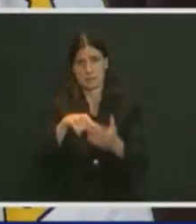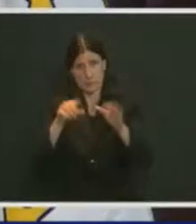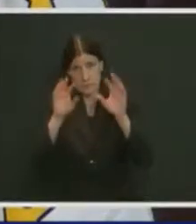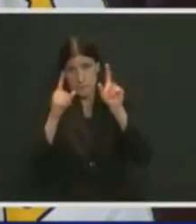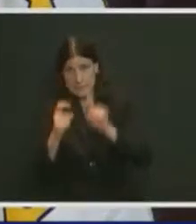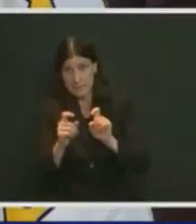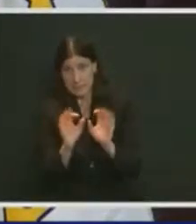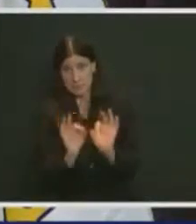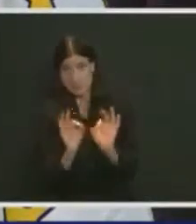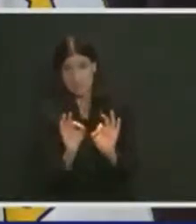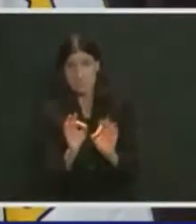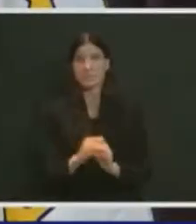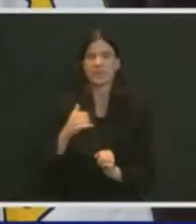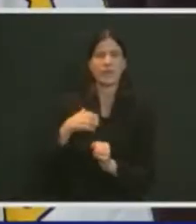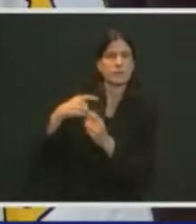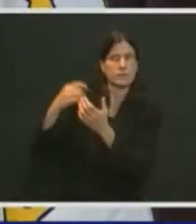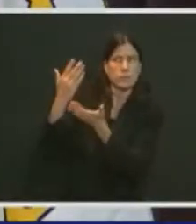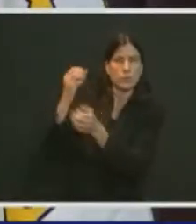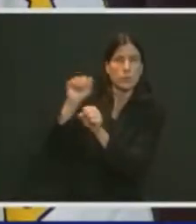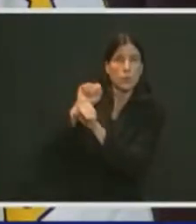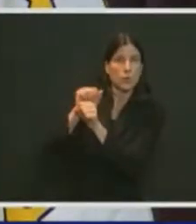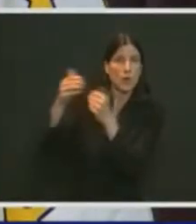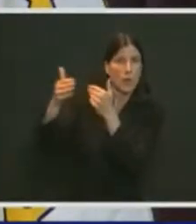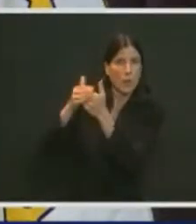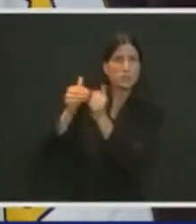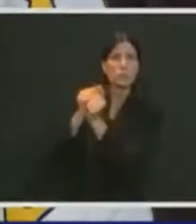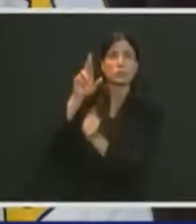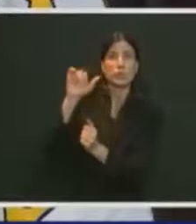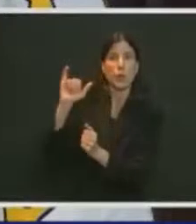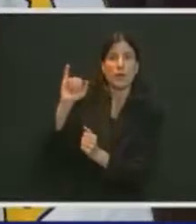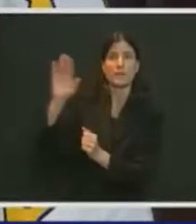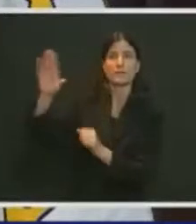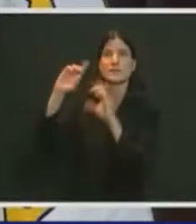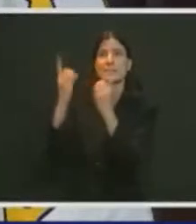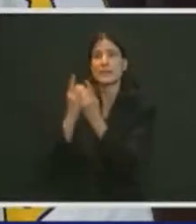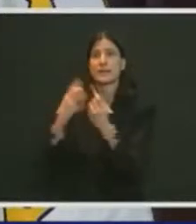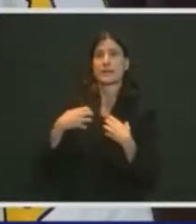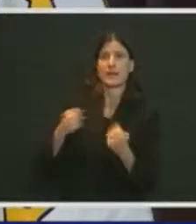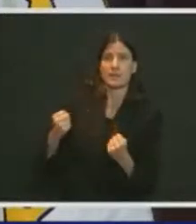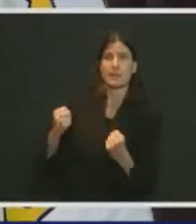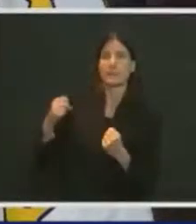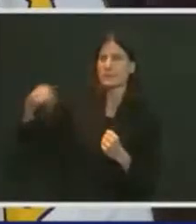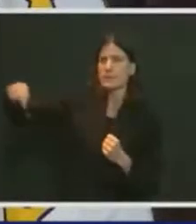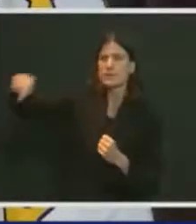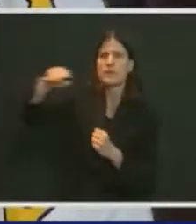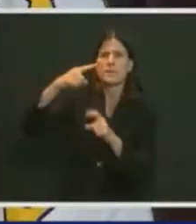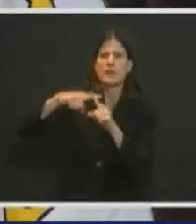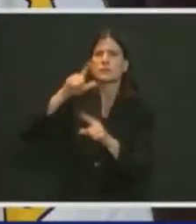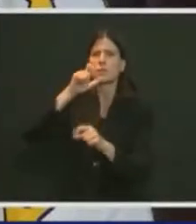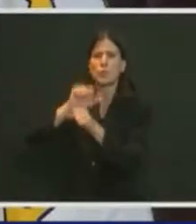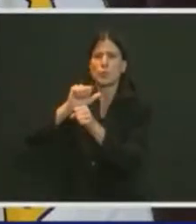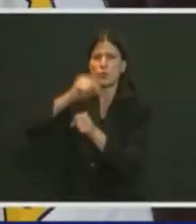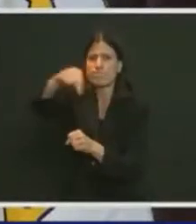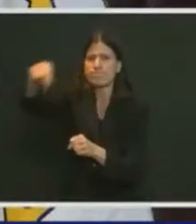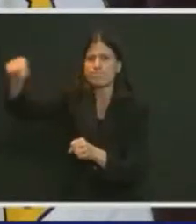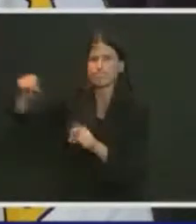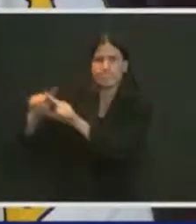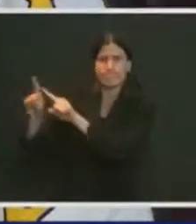different tools to comprehensively understand the prevalence of COVID-19 in Rhode Island and to